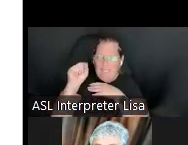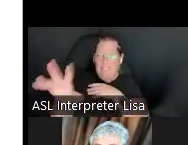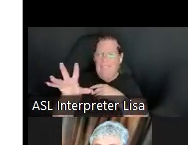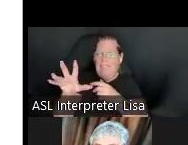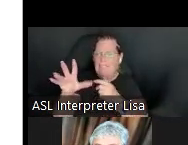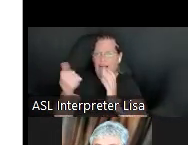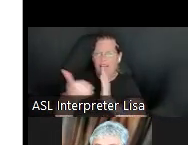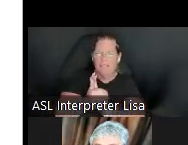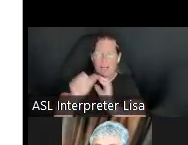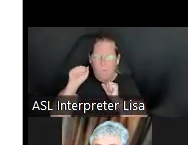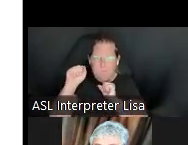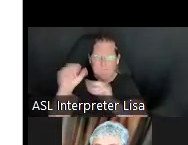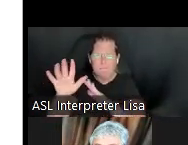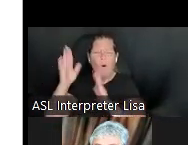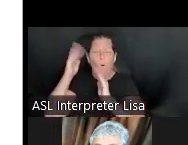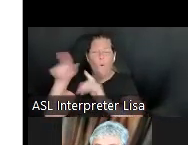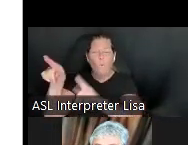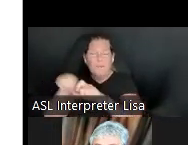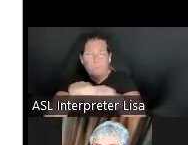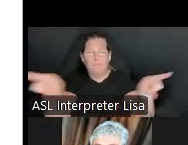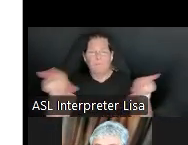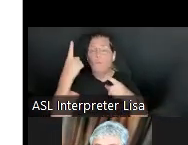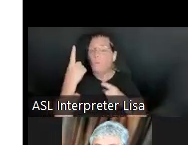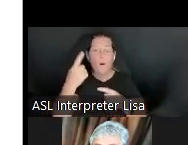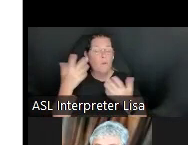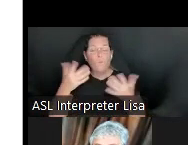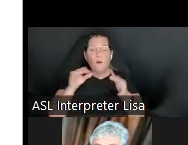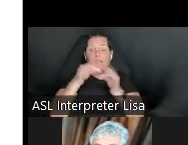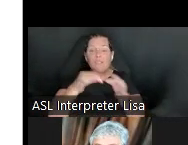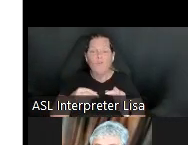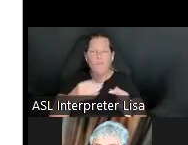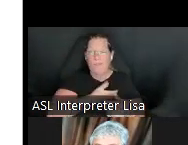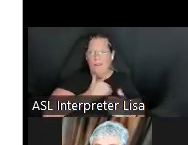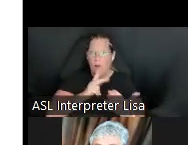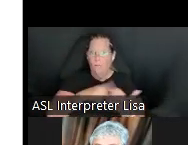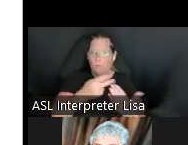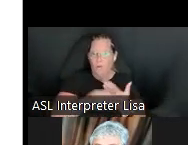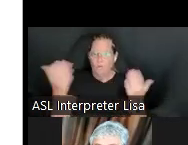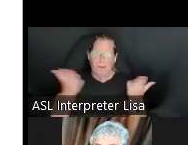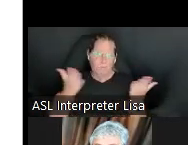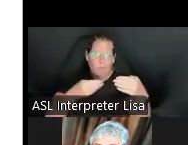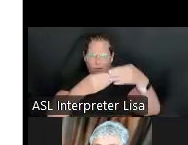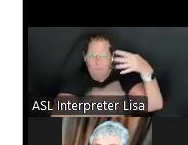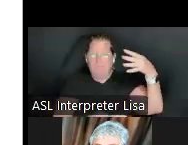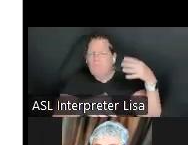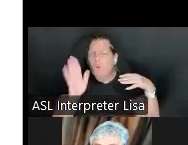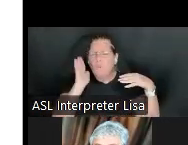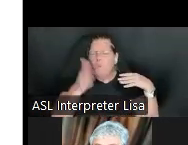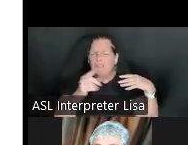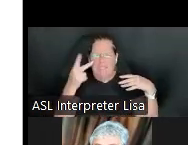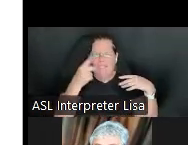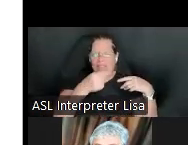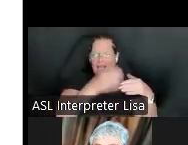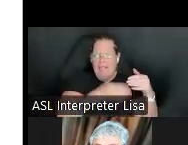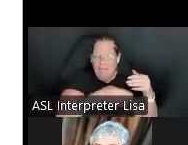get a hold of. One is a description of all of our programs and services, which you'll be seeing at the end. And yes,